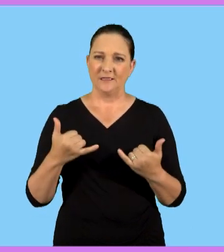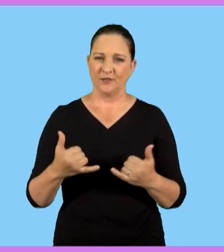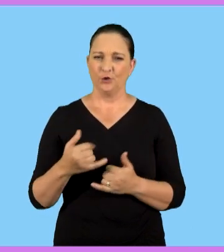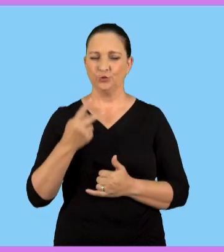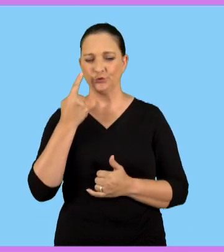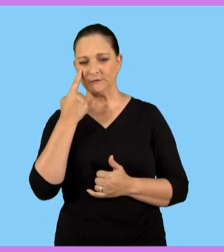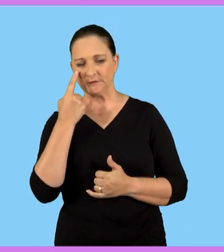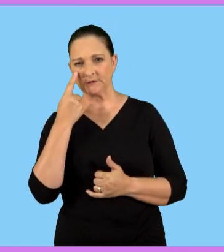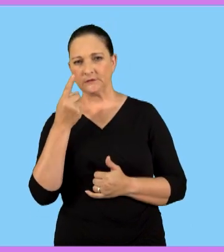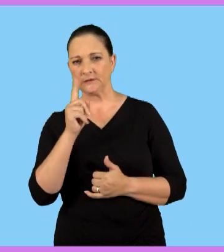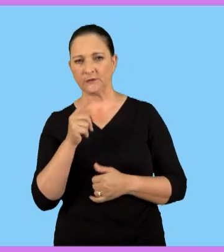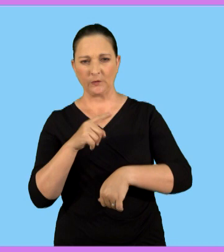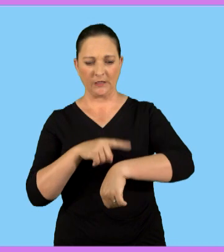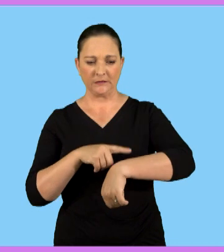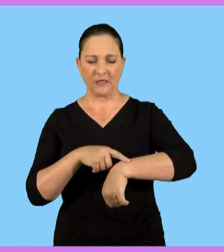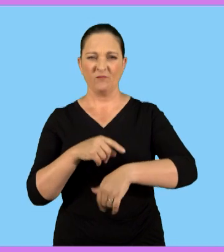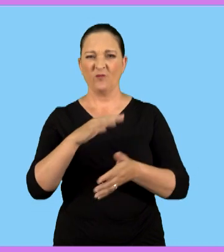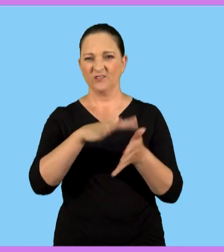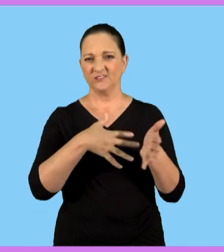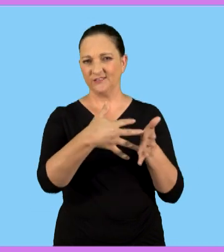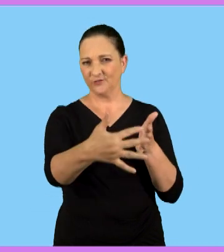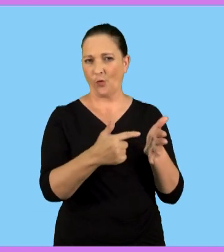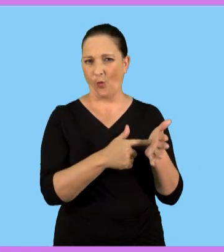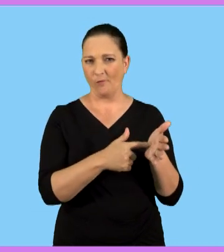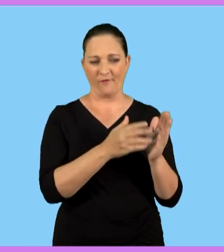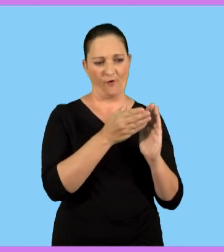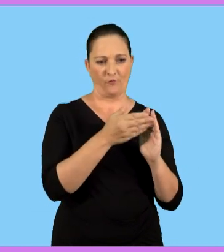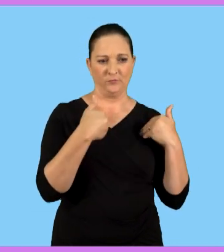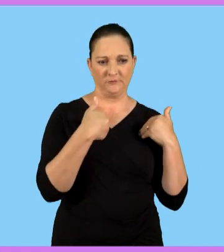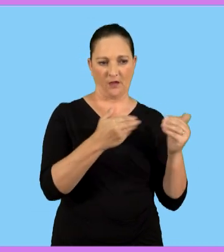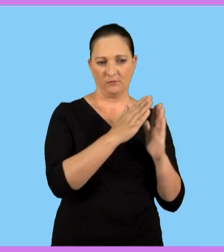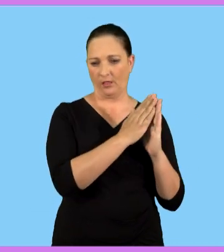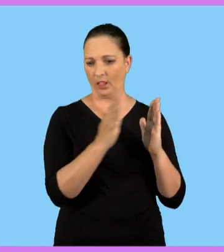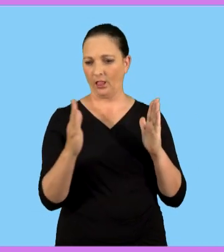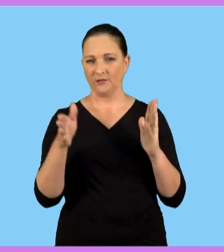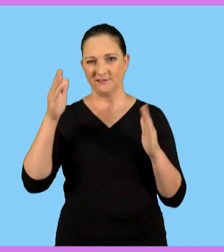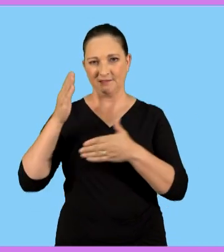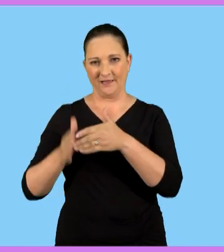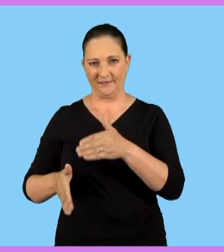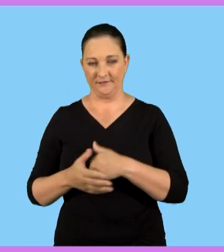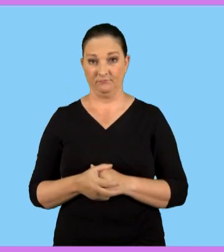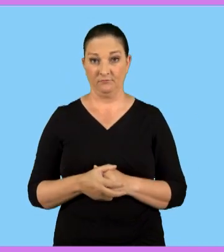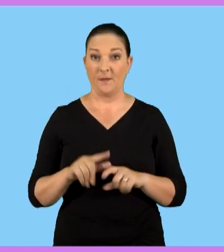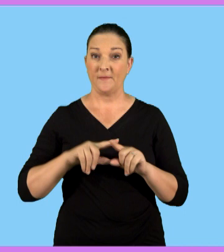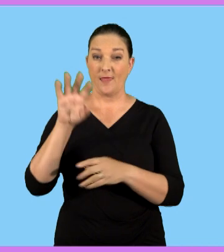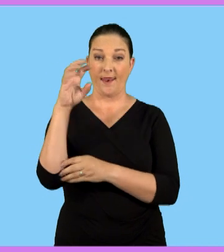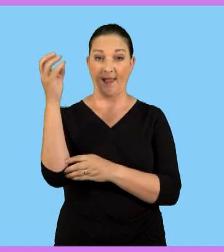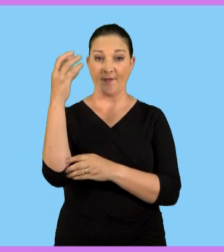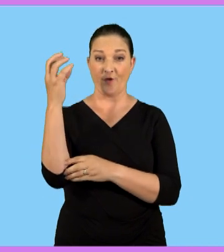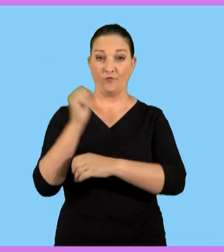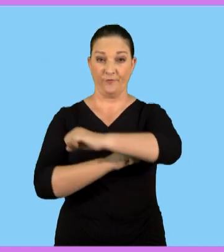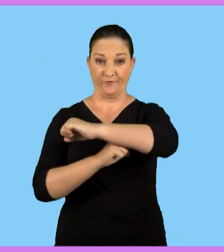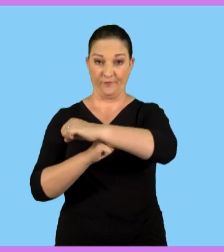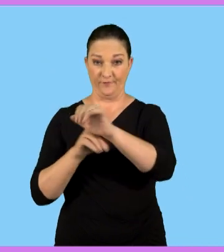Write down the period of time covered by the financial report. So, if we read this portion, the